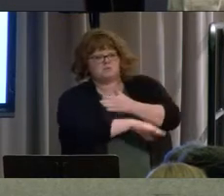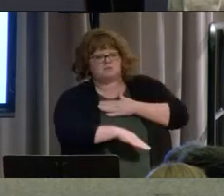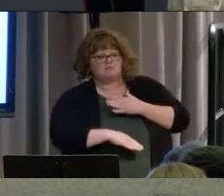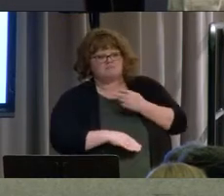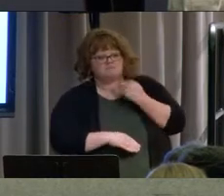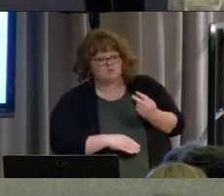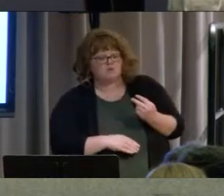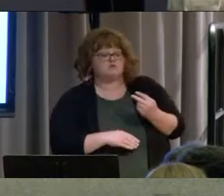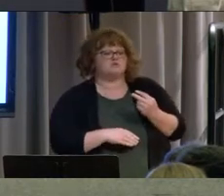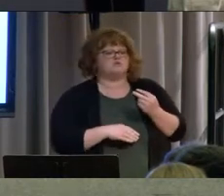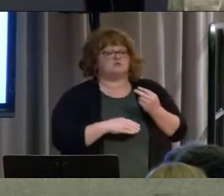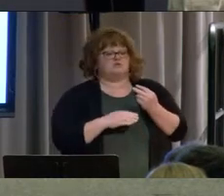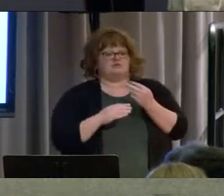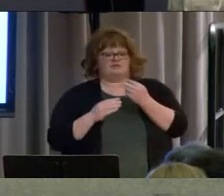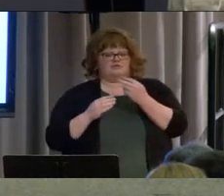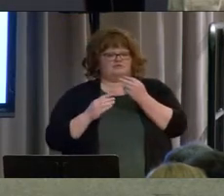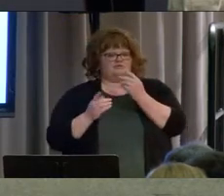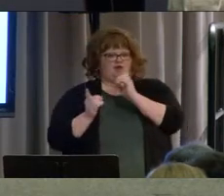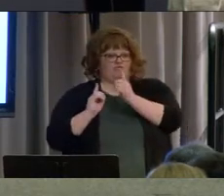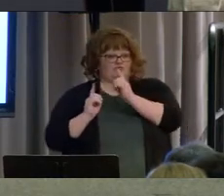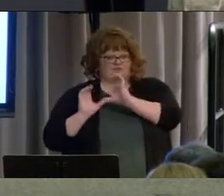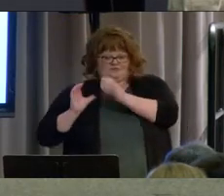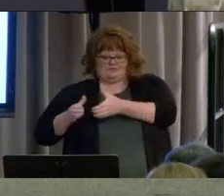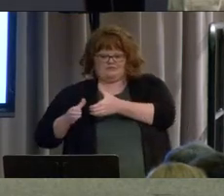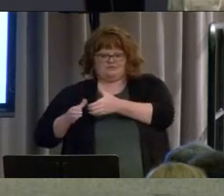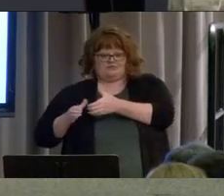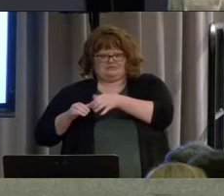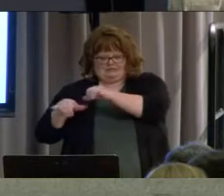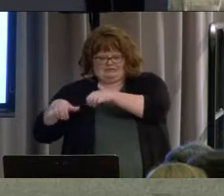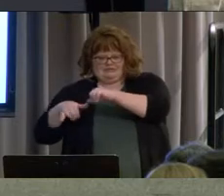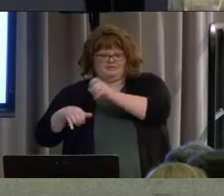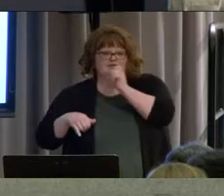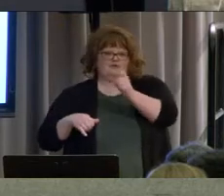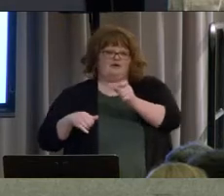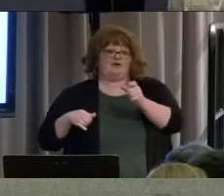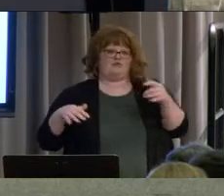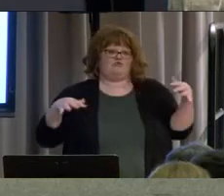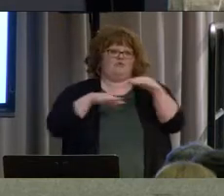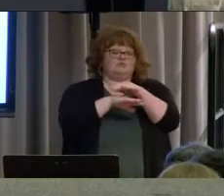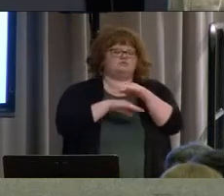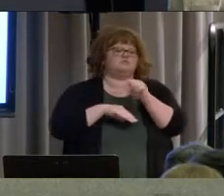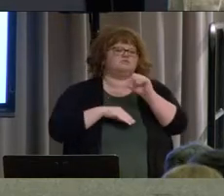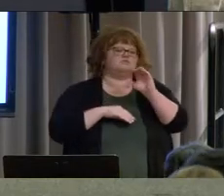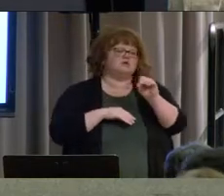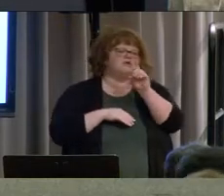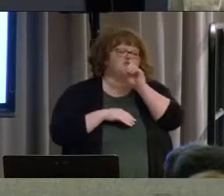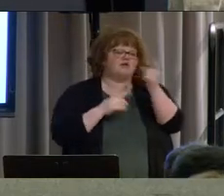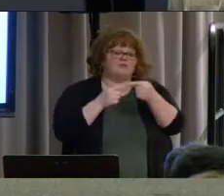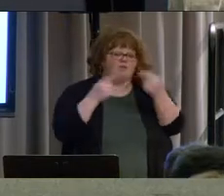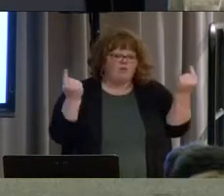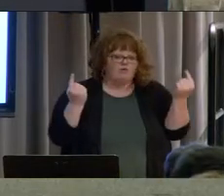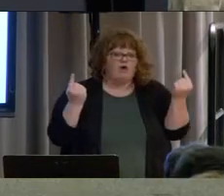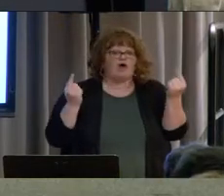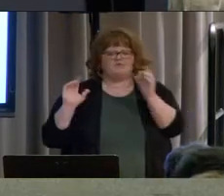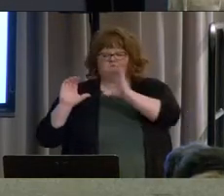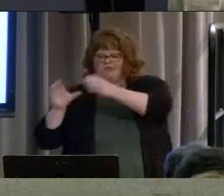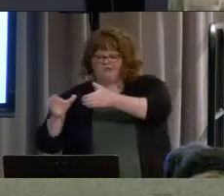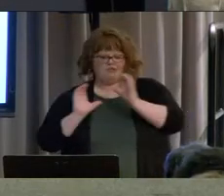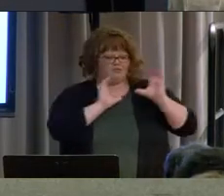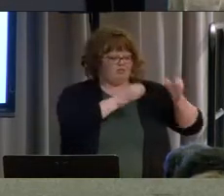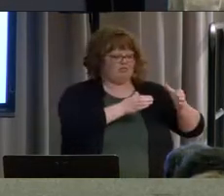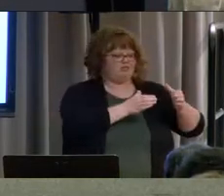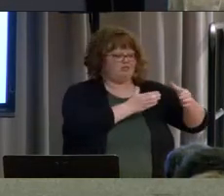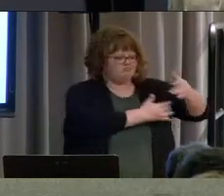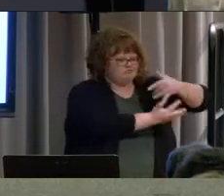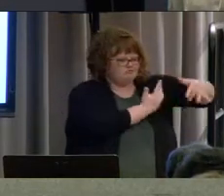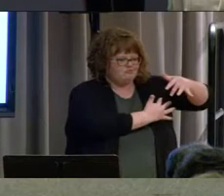the conversations aren't there as much as I would like. Sure. They're more polarized with their own beliefs